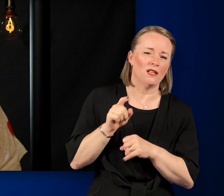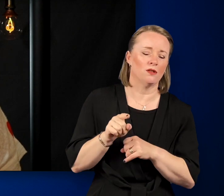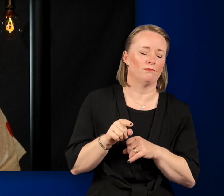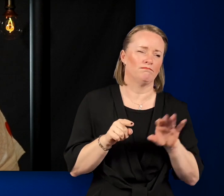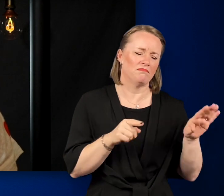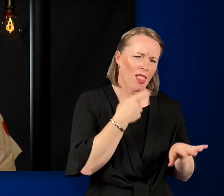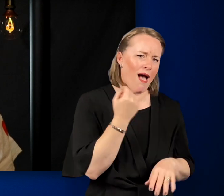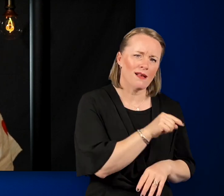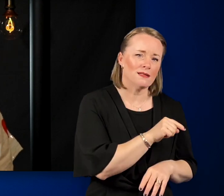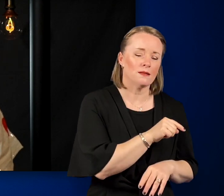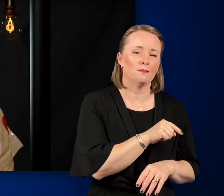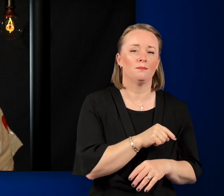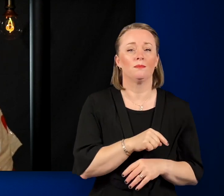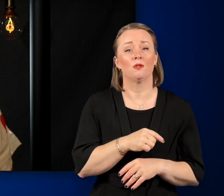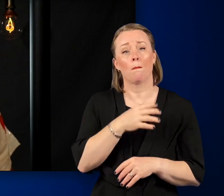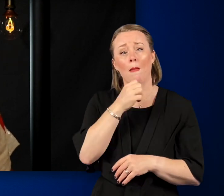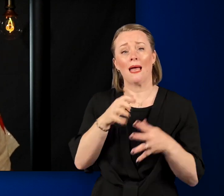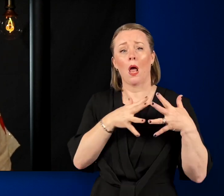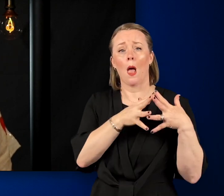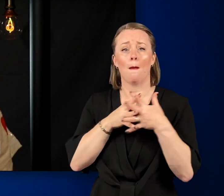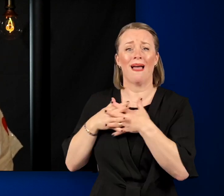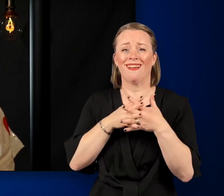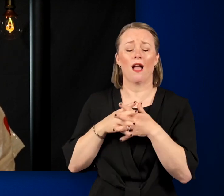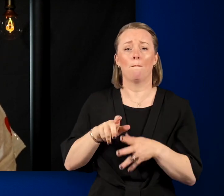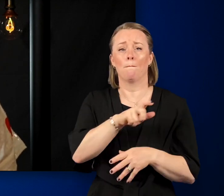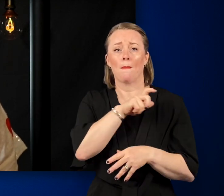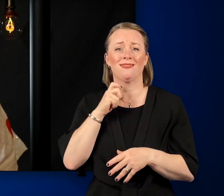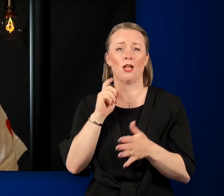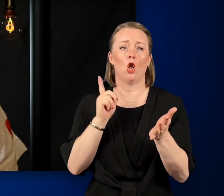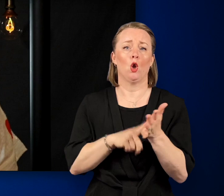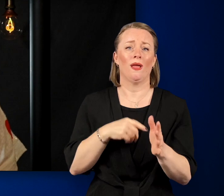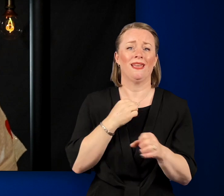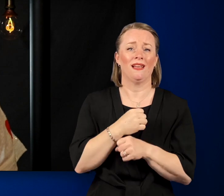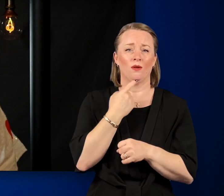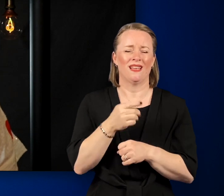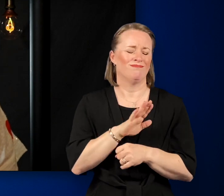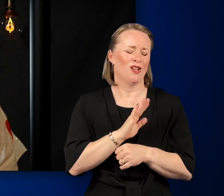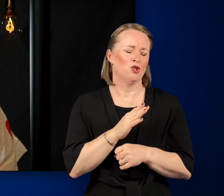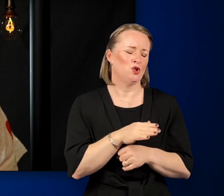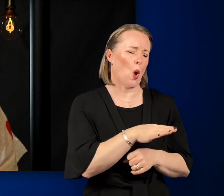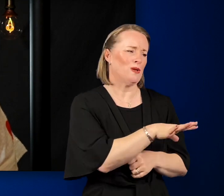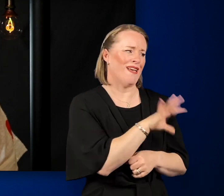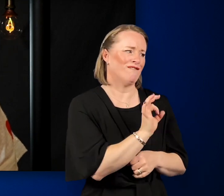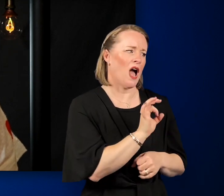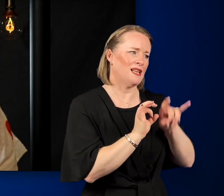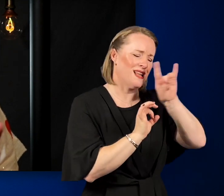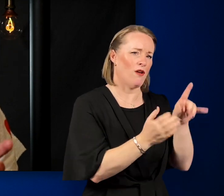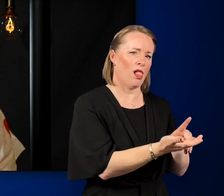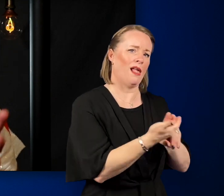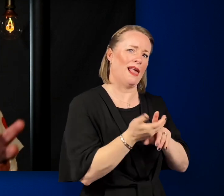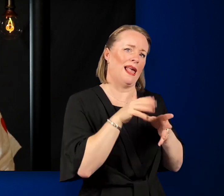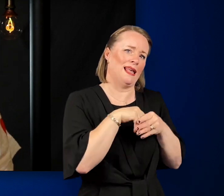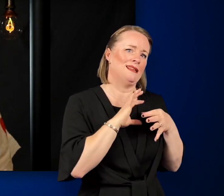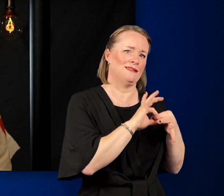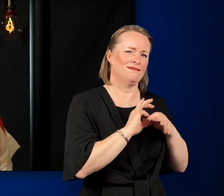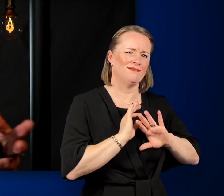Louis Giglio said recently, not to give the enemy a seat at your table. The devil may prowl around